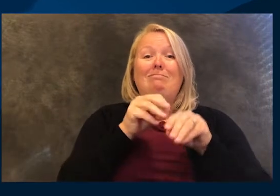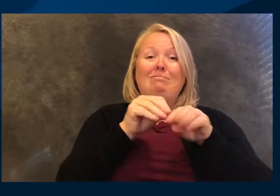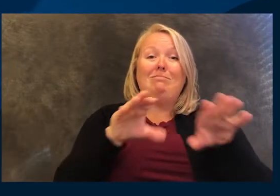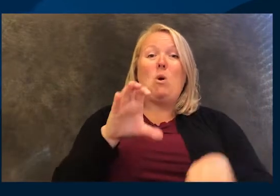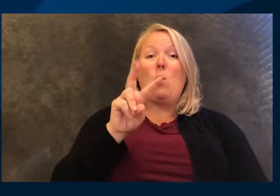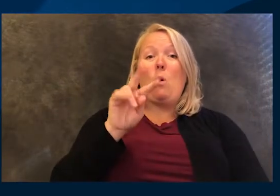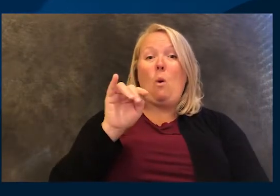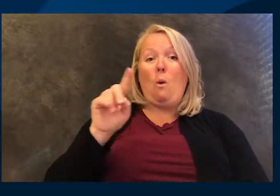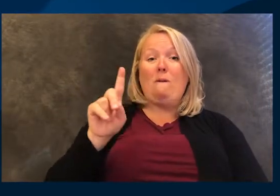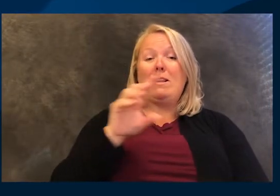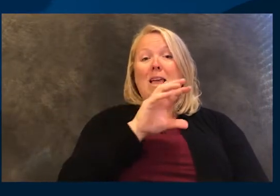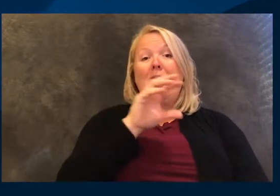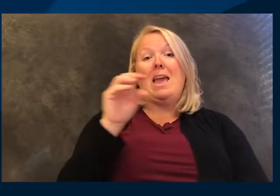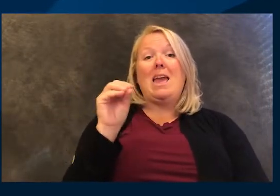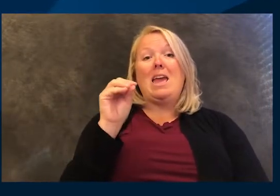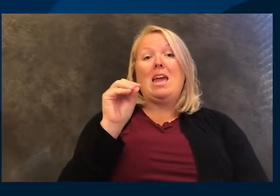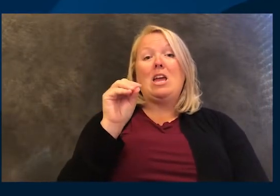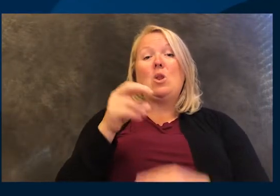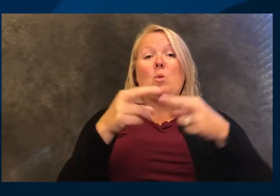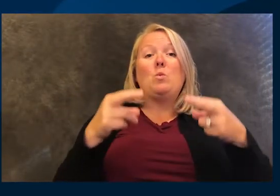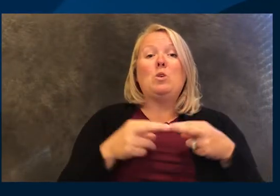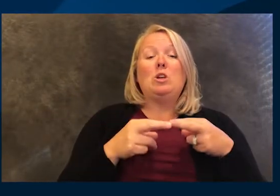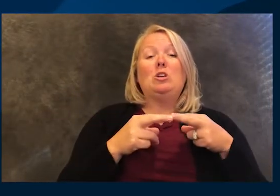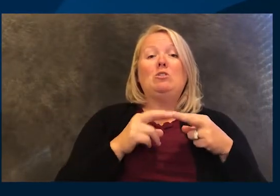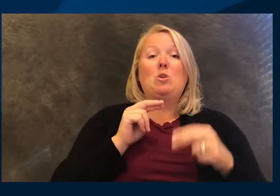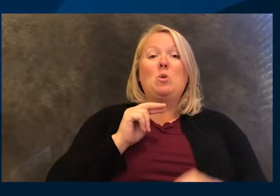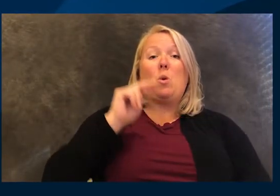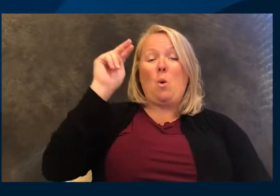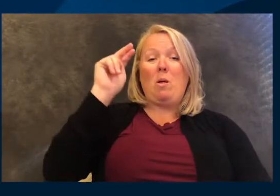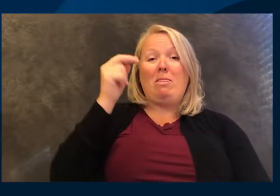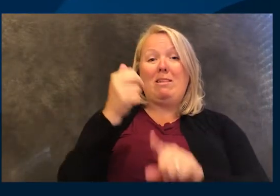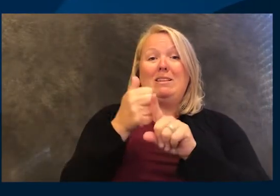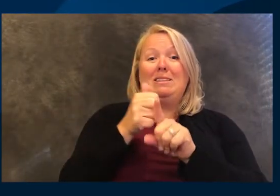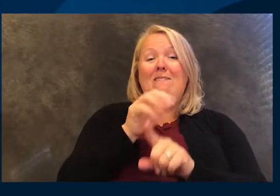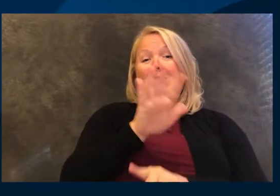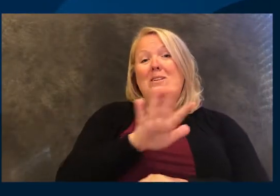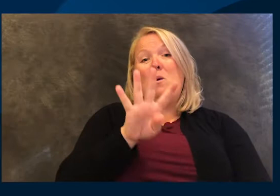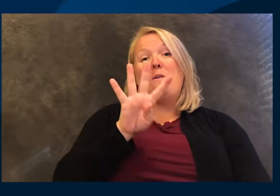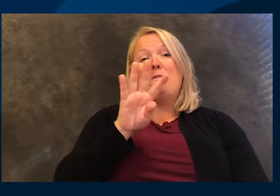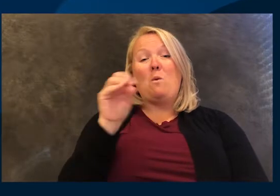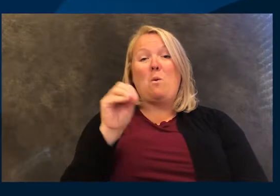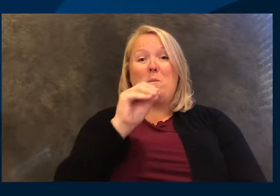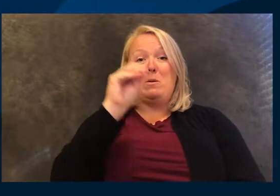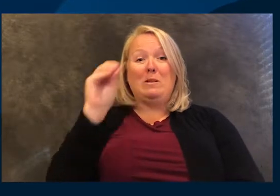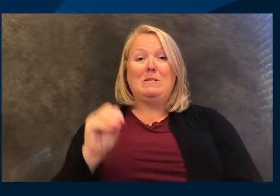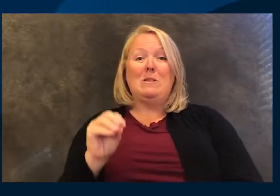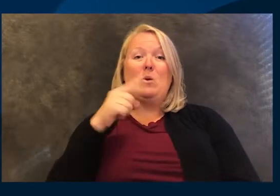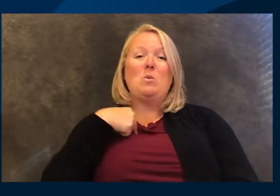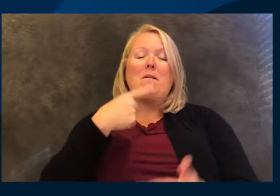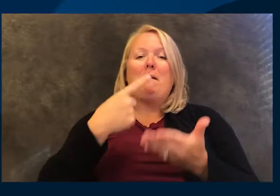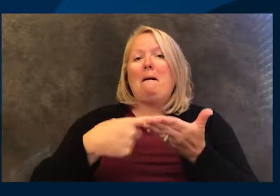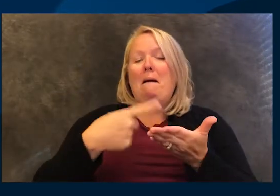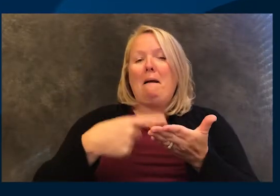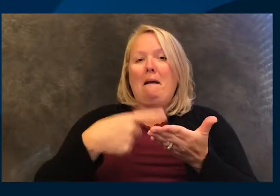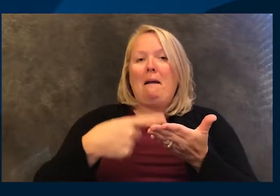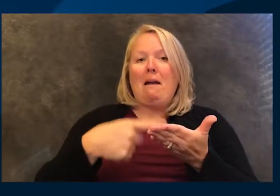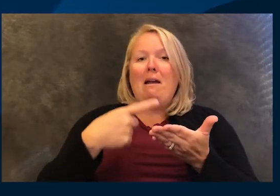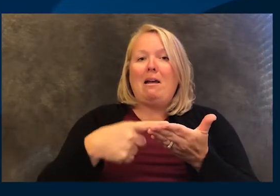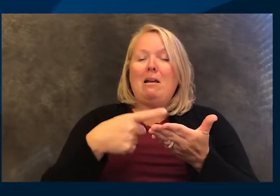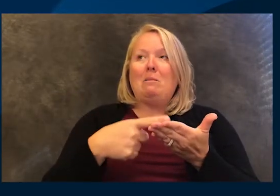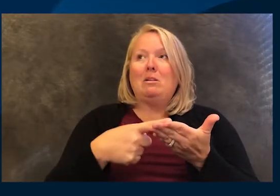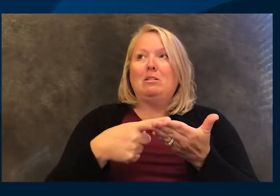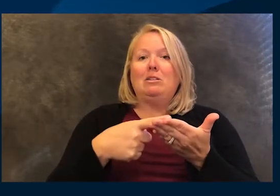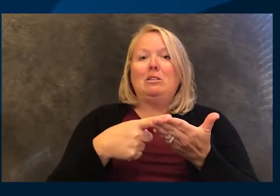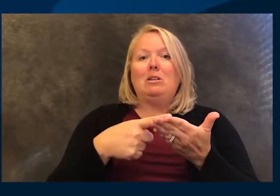2 North are nearing 40%. So this is the topic of conversations on a regular basis with chief medical